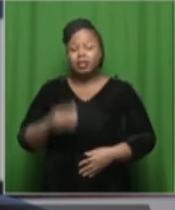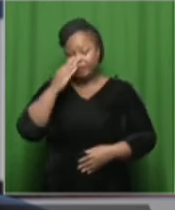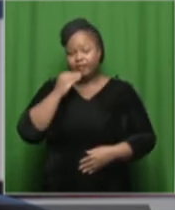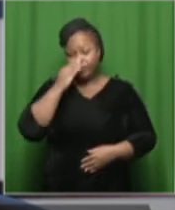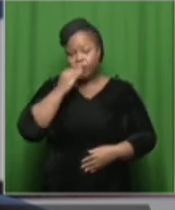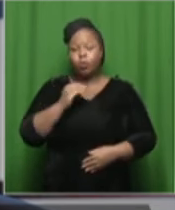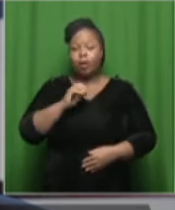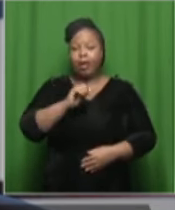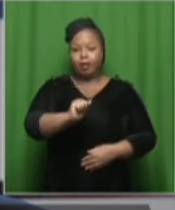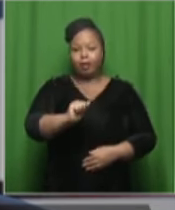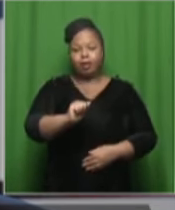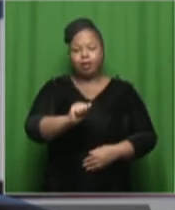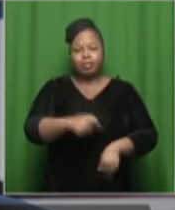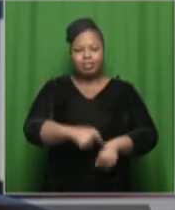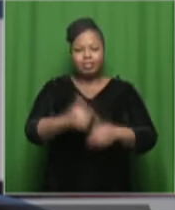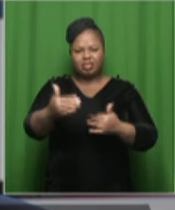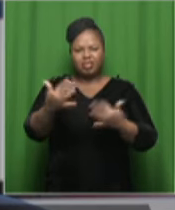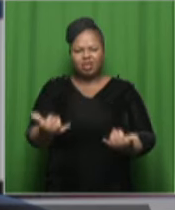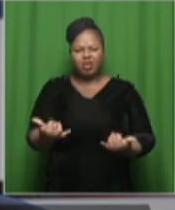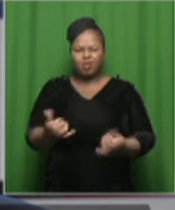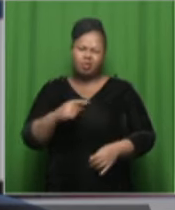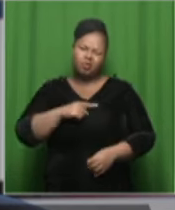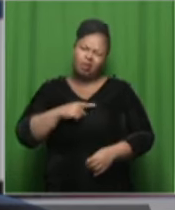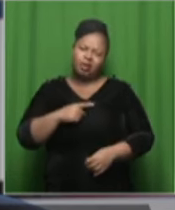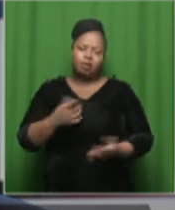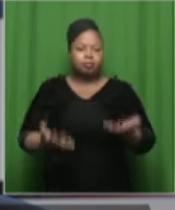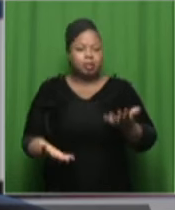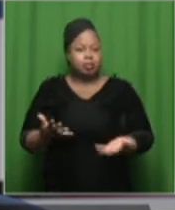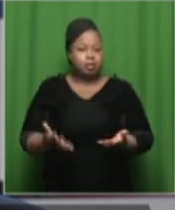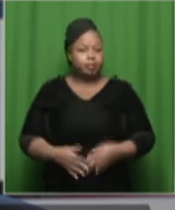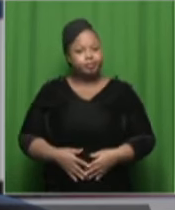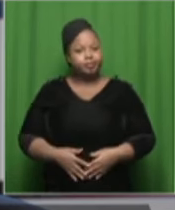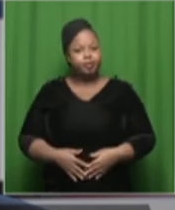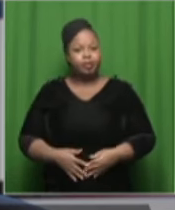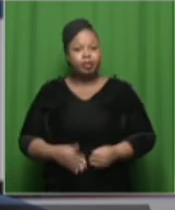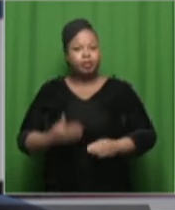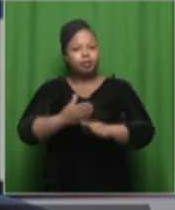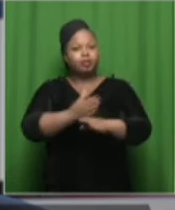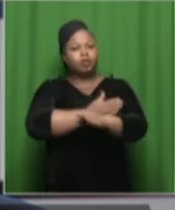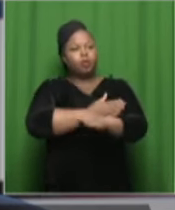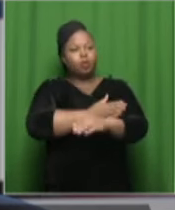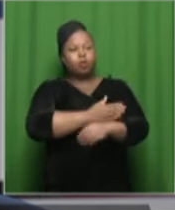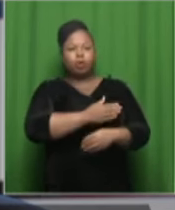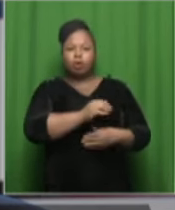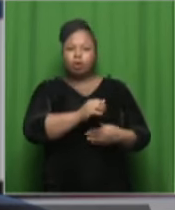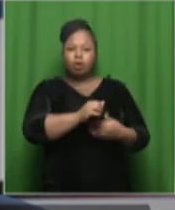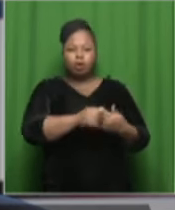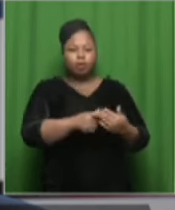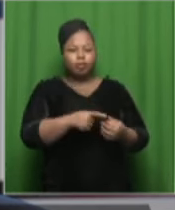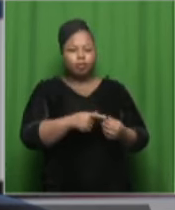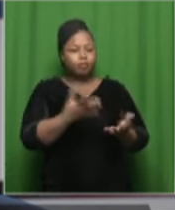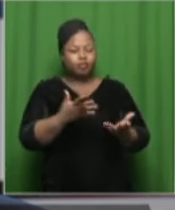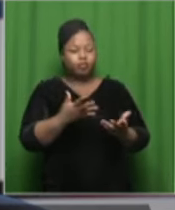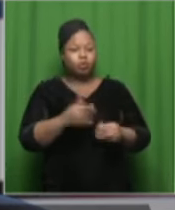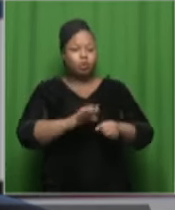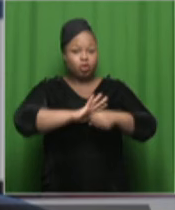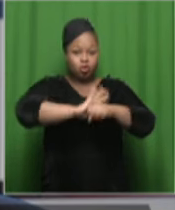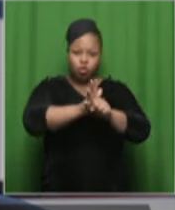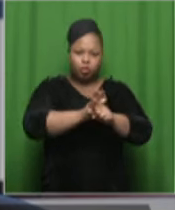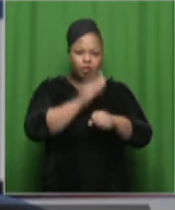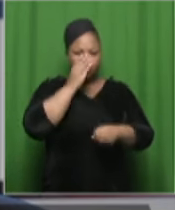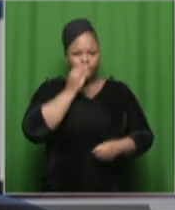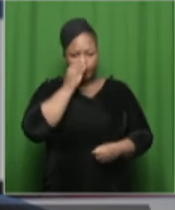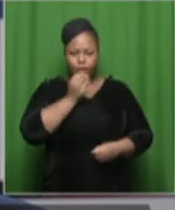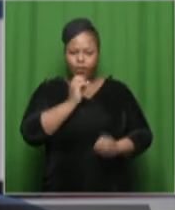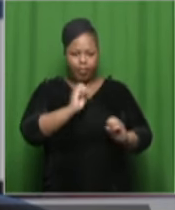A season. Reasons for that could be because we didn't see much influenza during the worst part of the pandemic, because everything